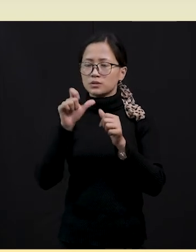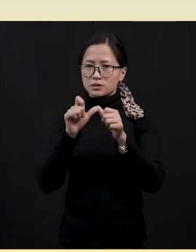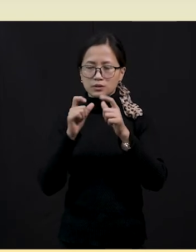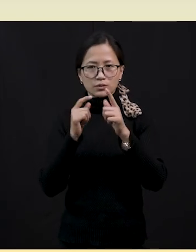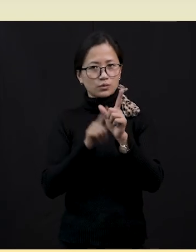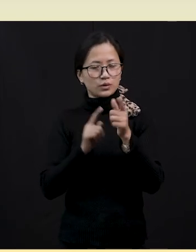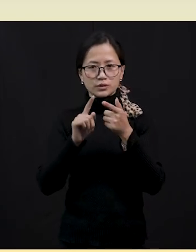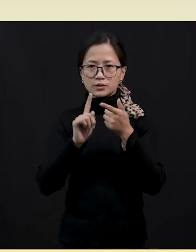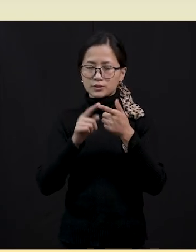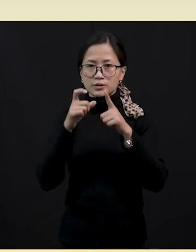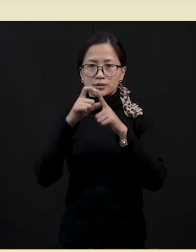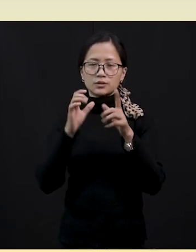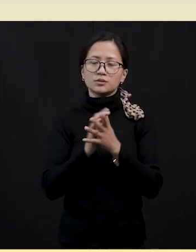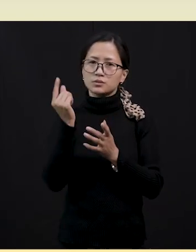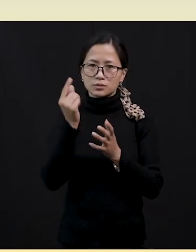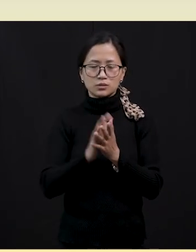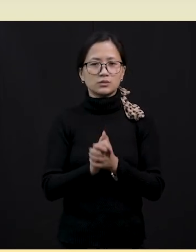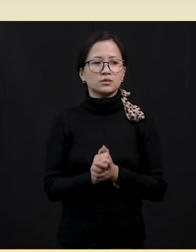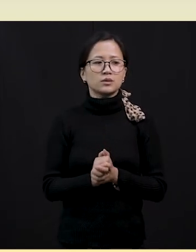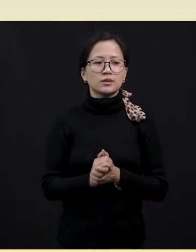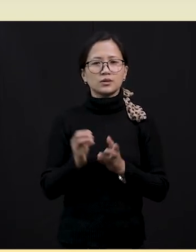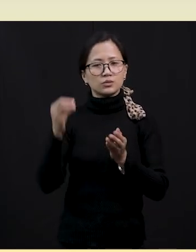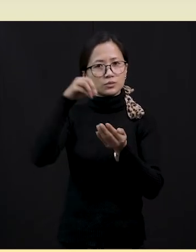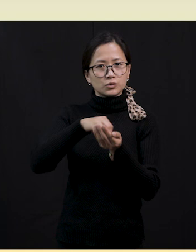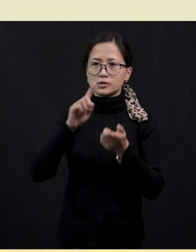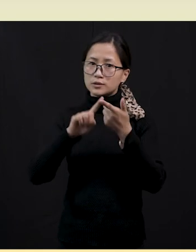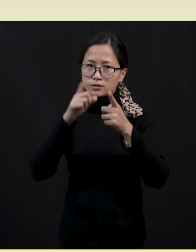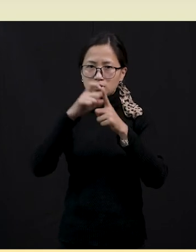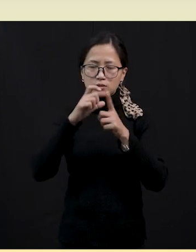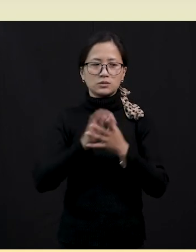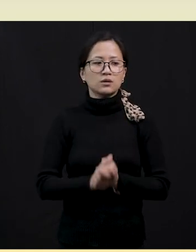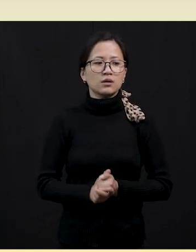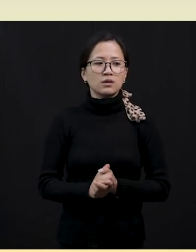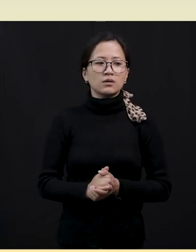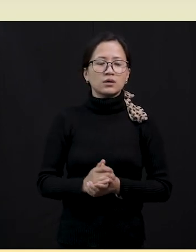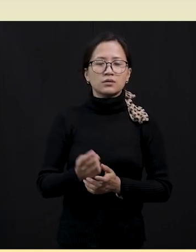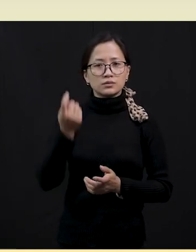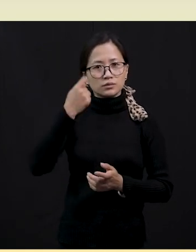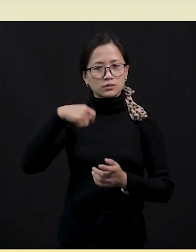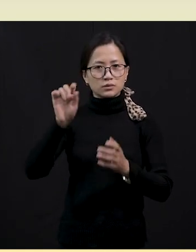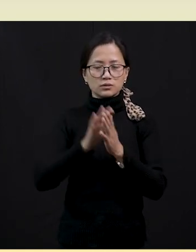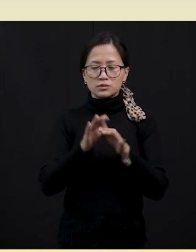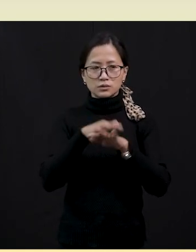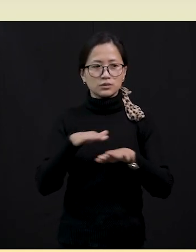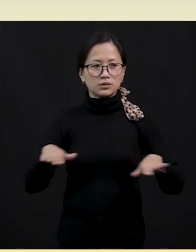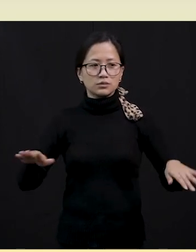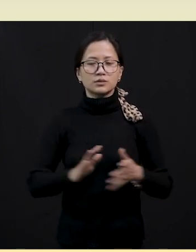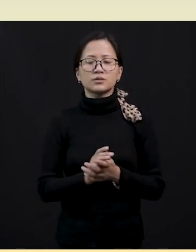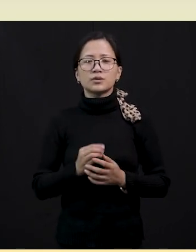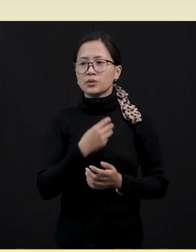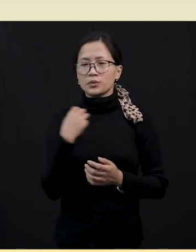a dolphin. It can also be my sister plays with a dolphin if it is happening right now. Both would be correct.